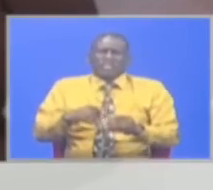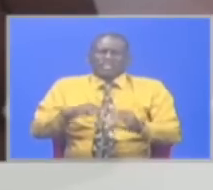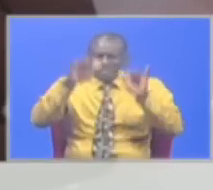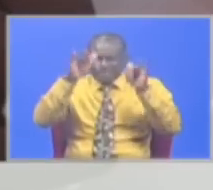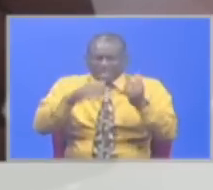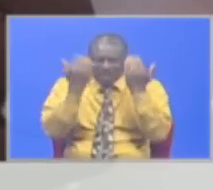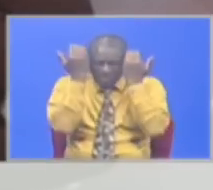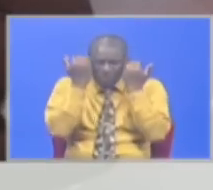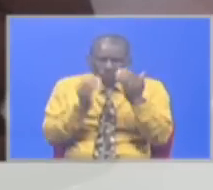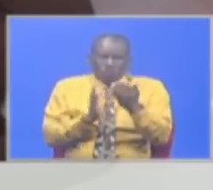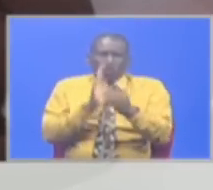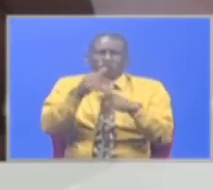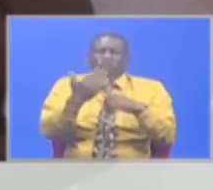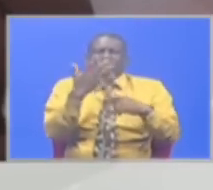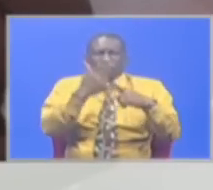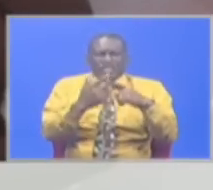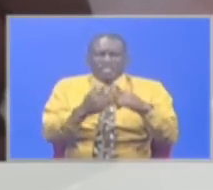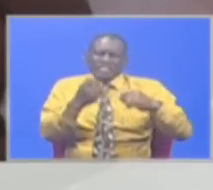at